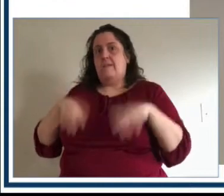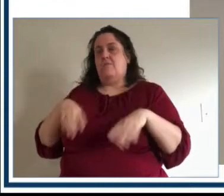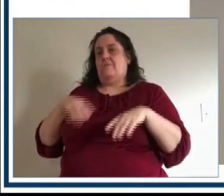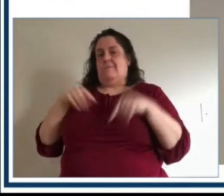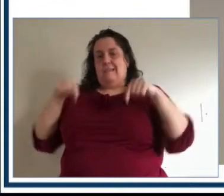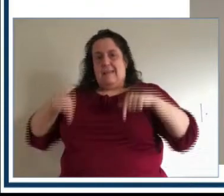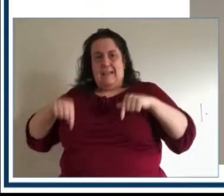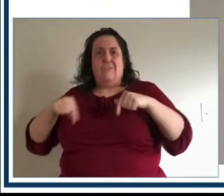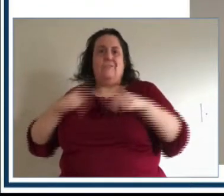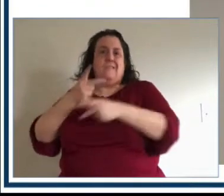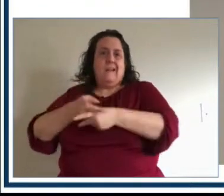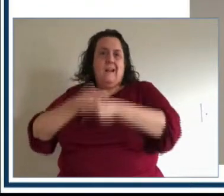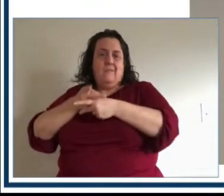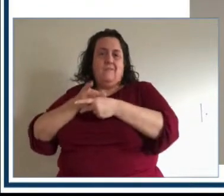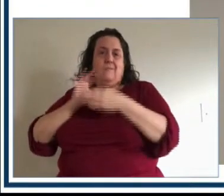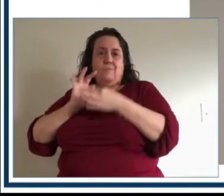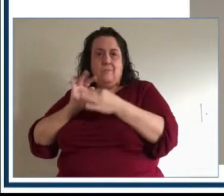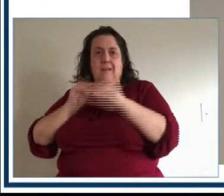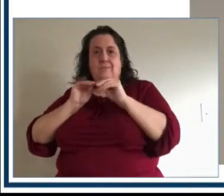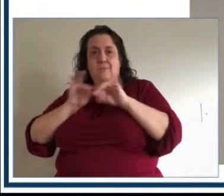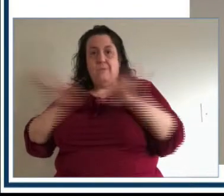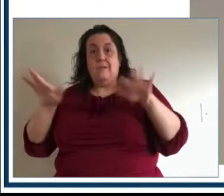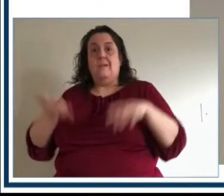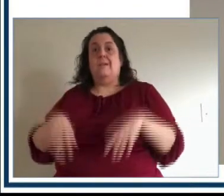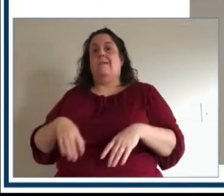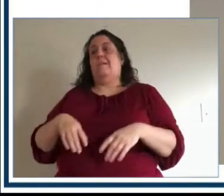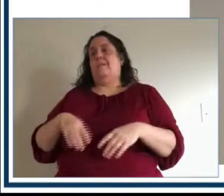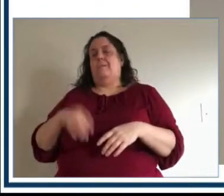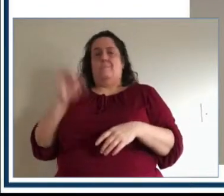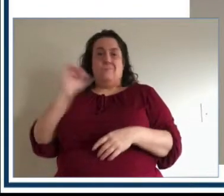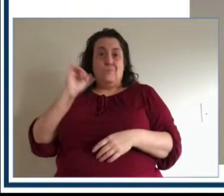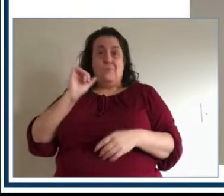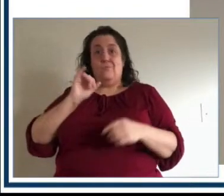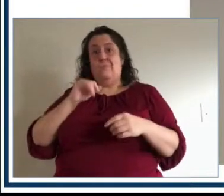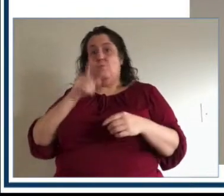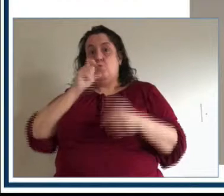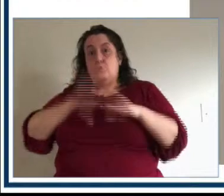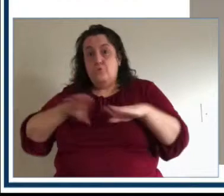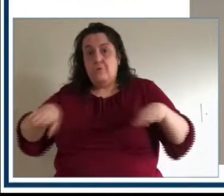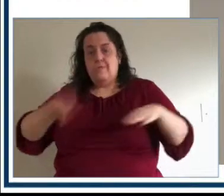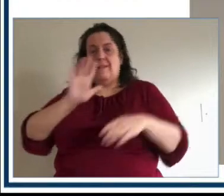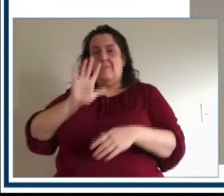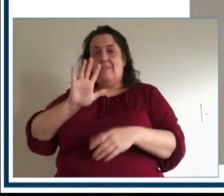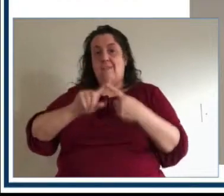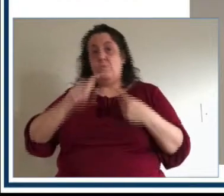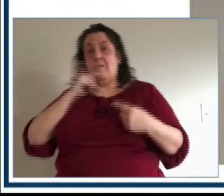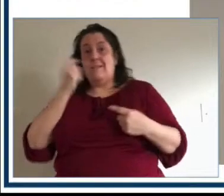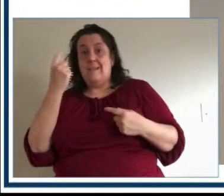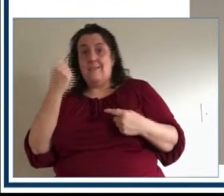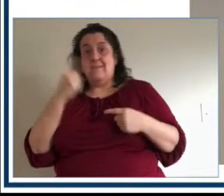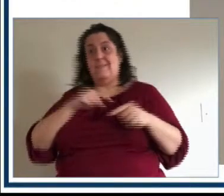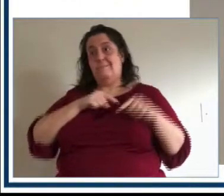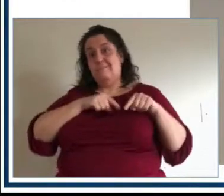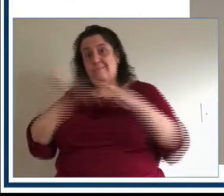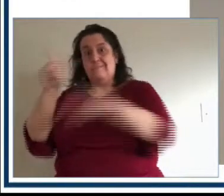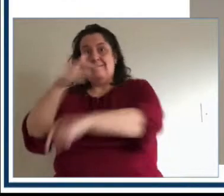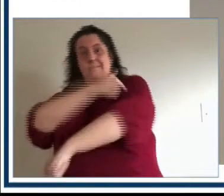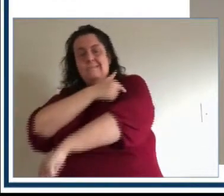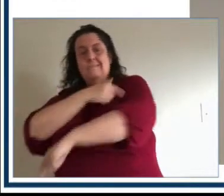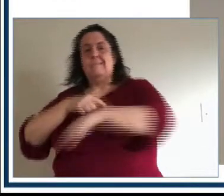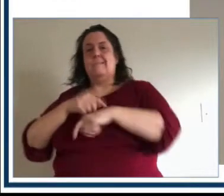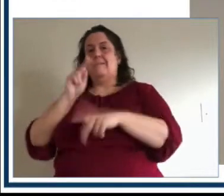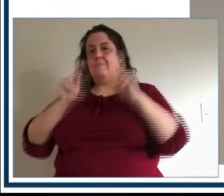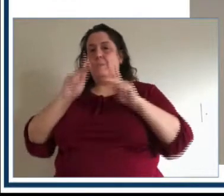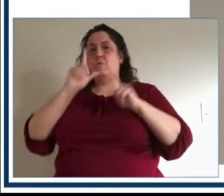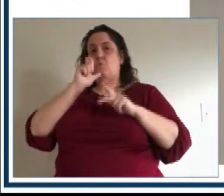people, 5 to 11-year-old getting vaccinated, people who need booster doses because of age, people who are immune compromised and need a third